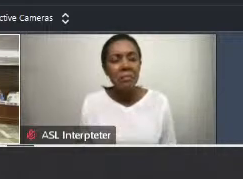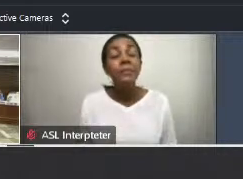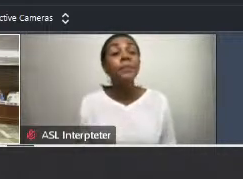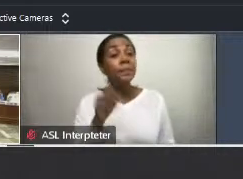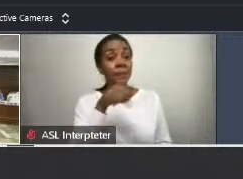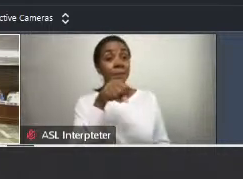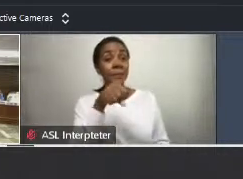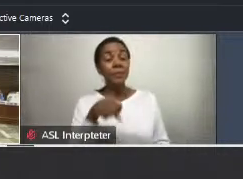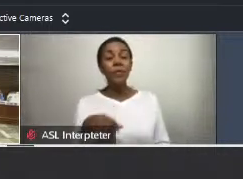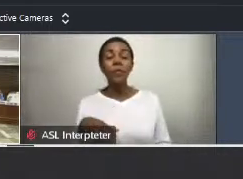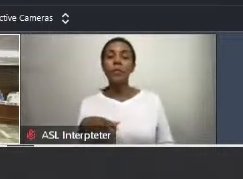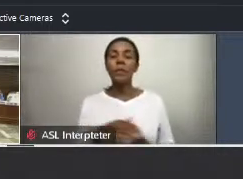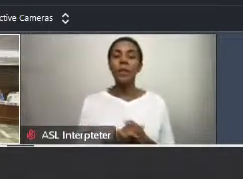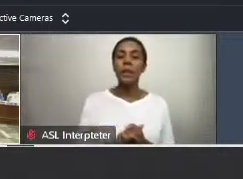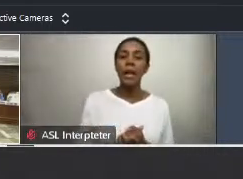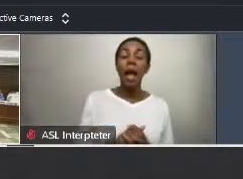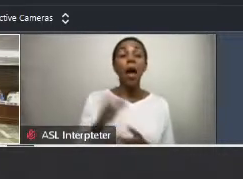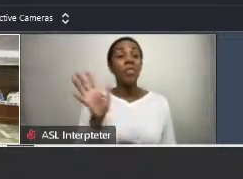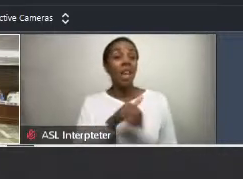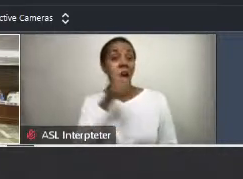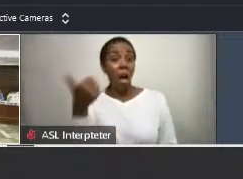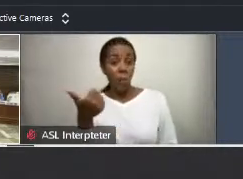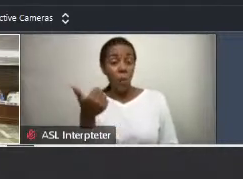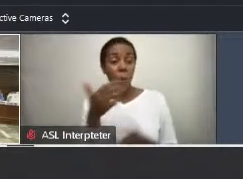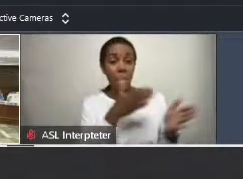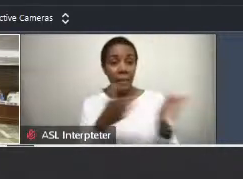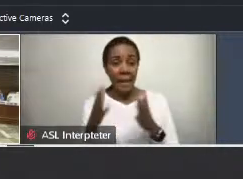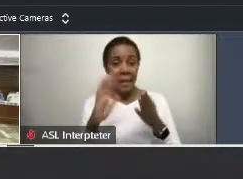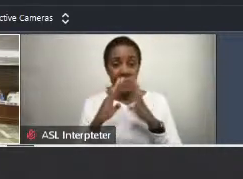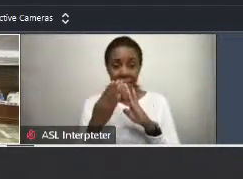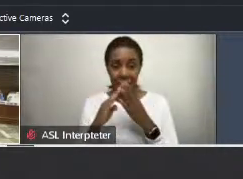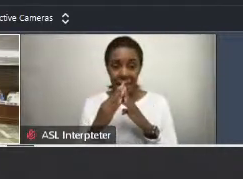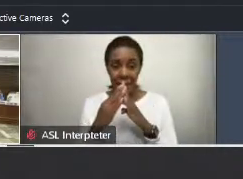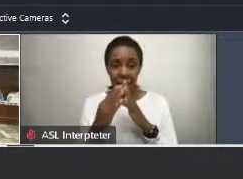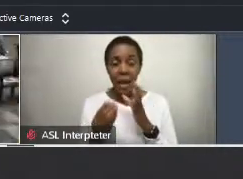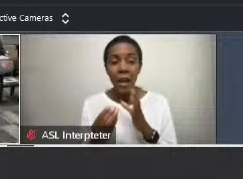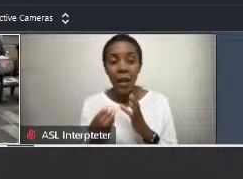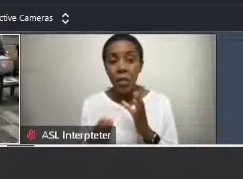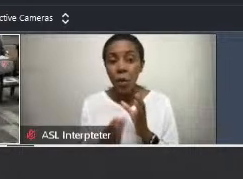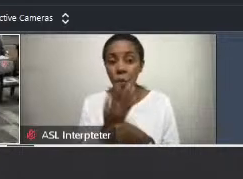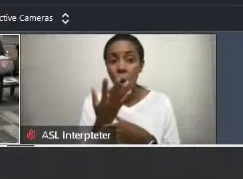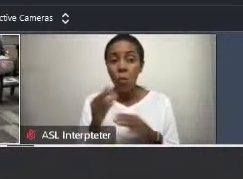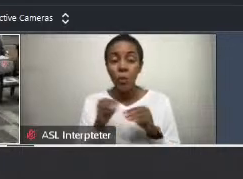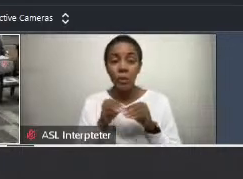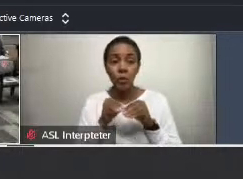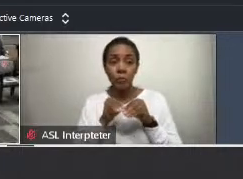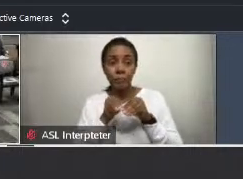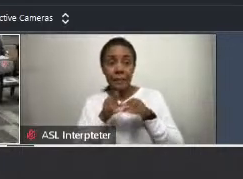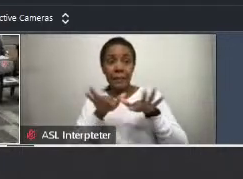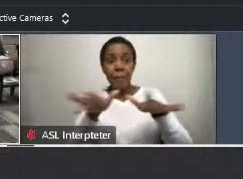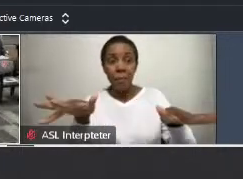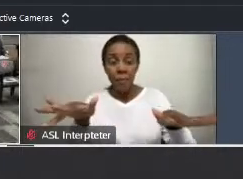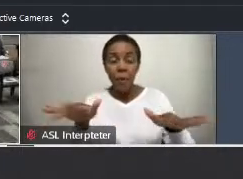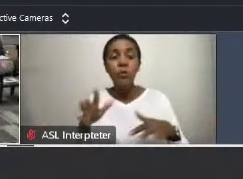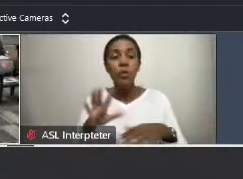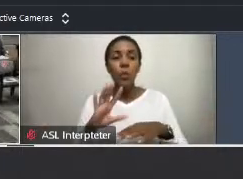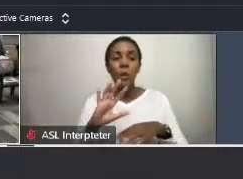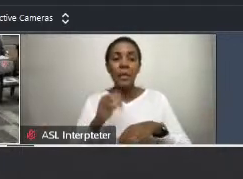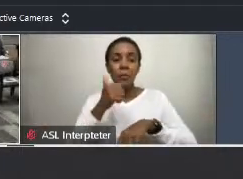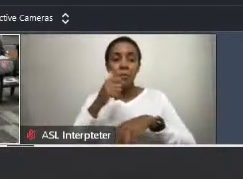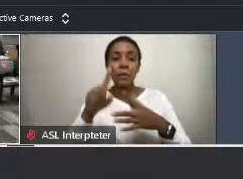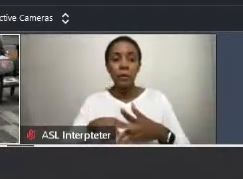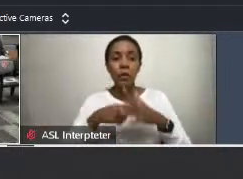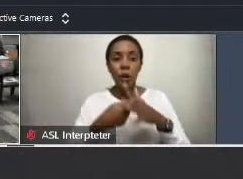sir. Under the previous growth plan of the city, the growth was towards expansion. So we installed sanitary sewers